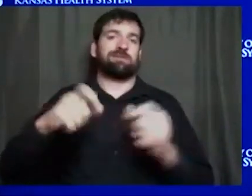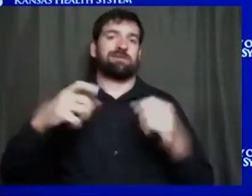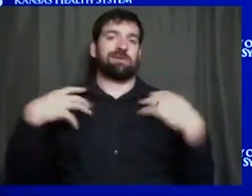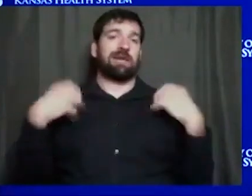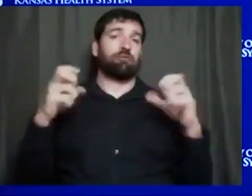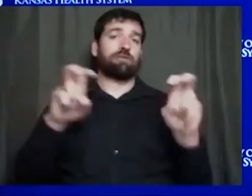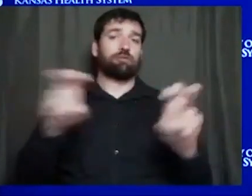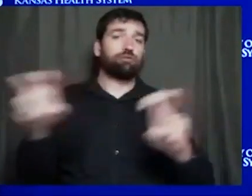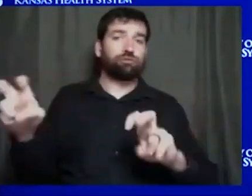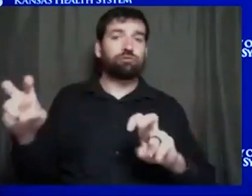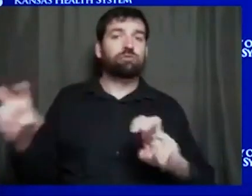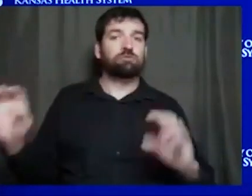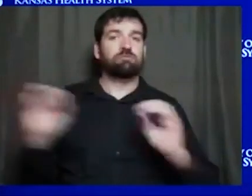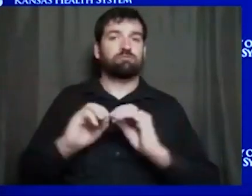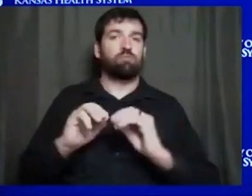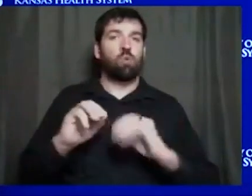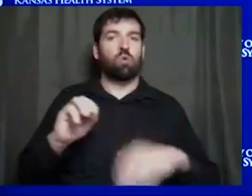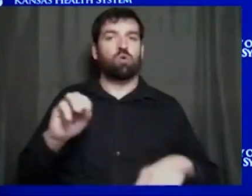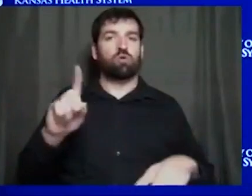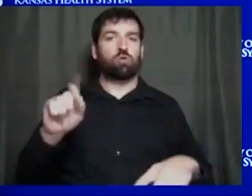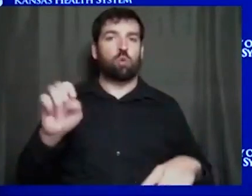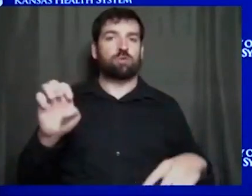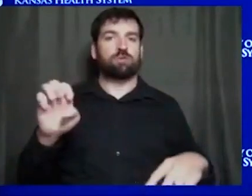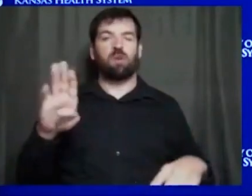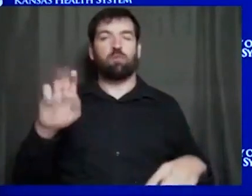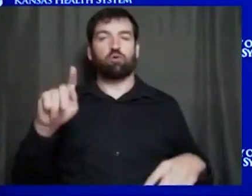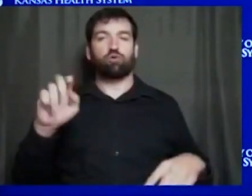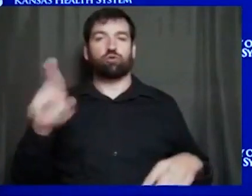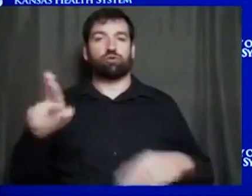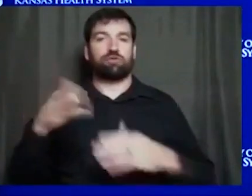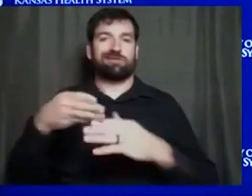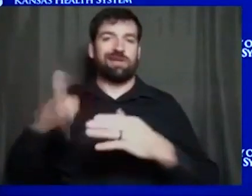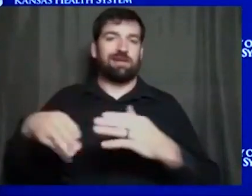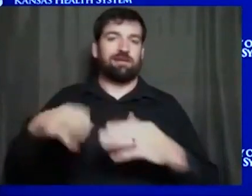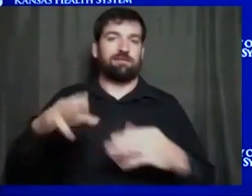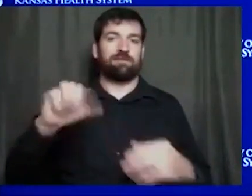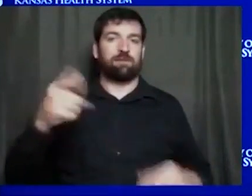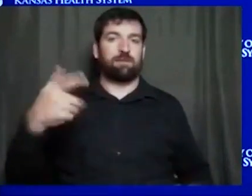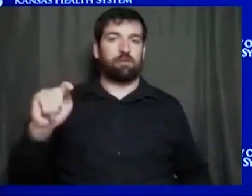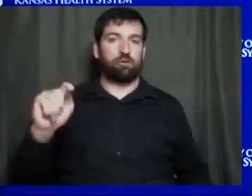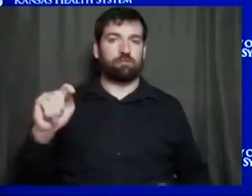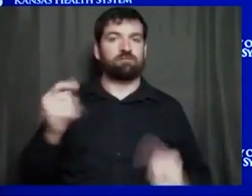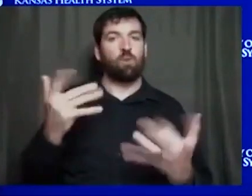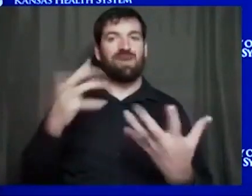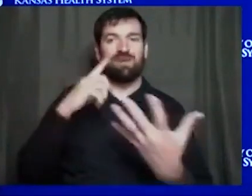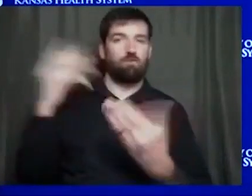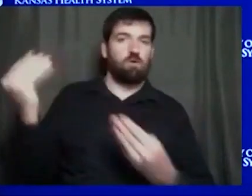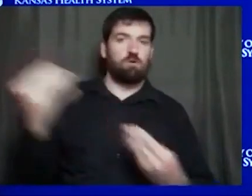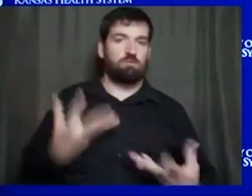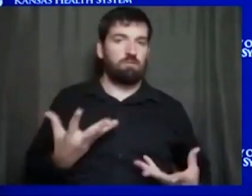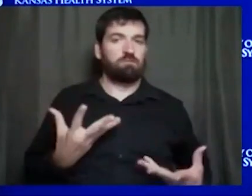dosing or booster coming at the end of September. So we're still waiting for all that guidance and